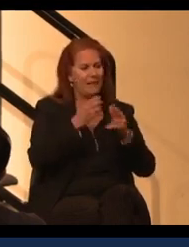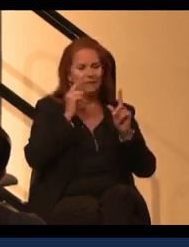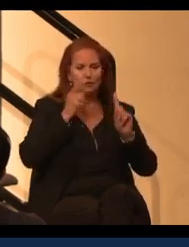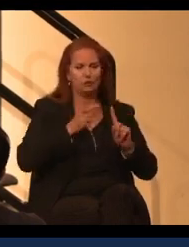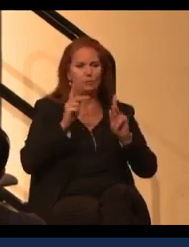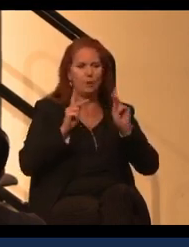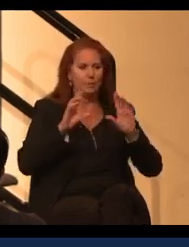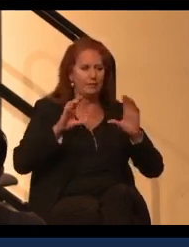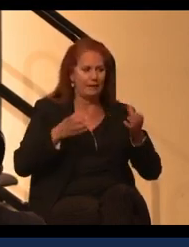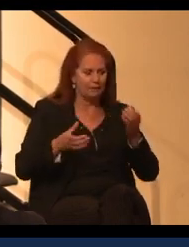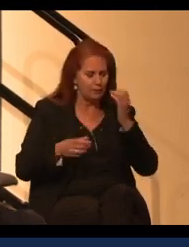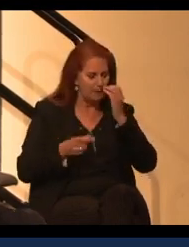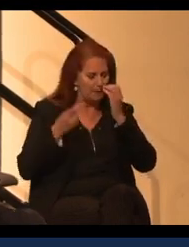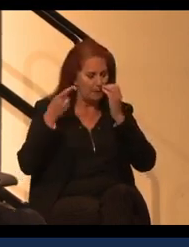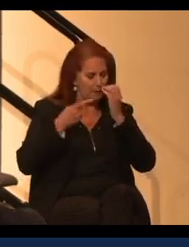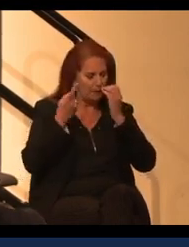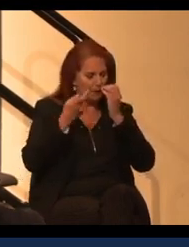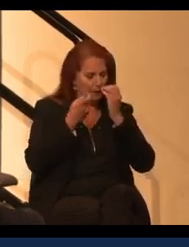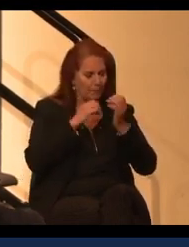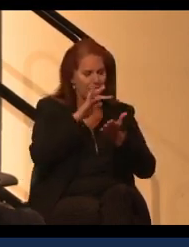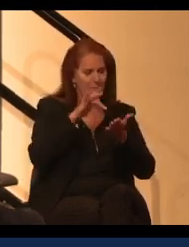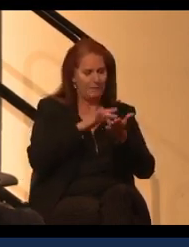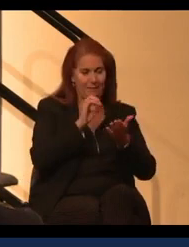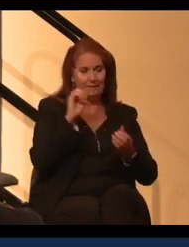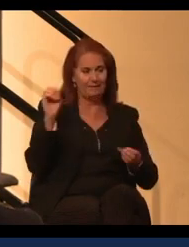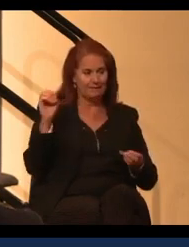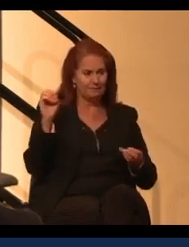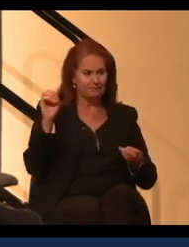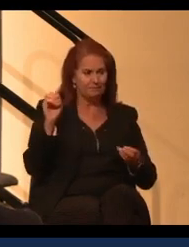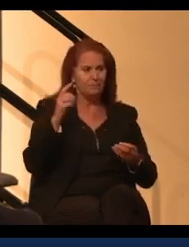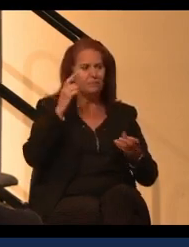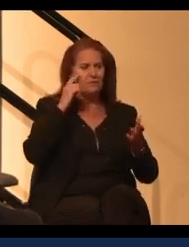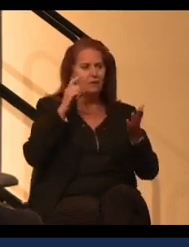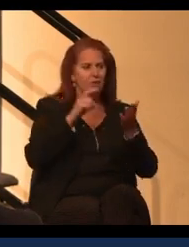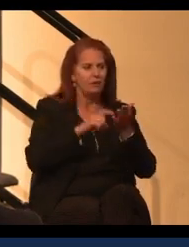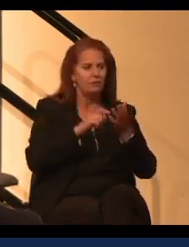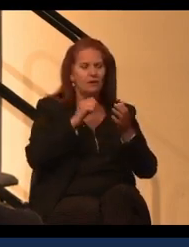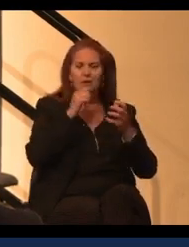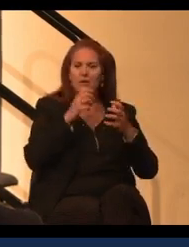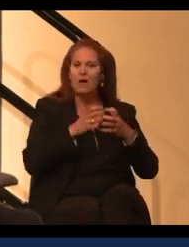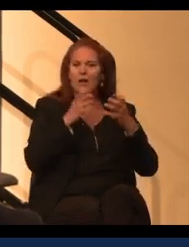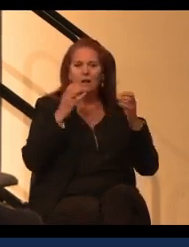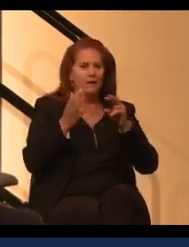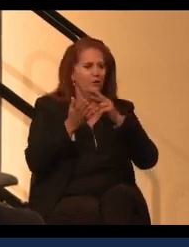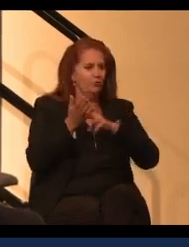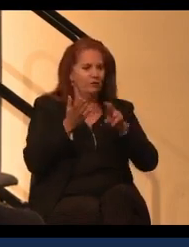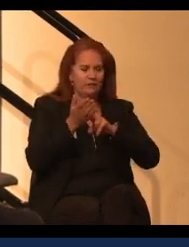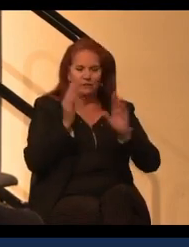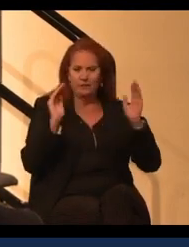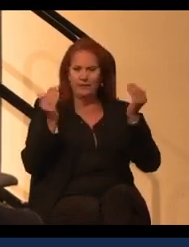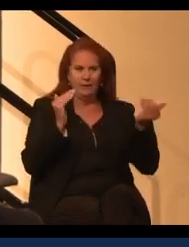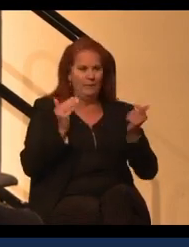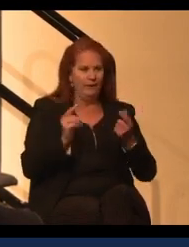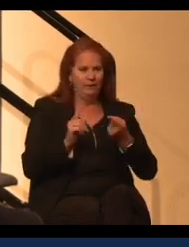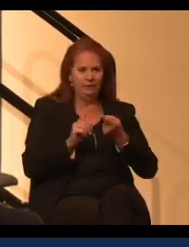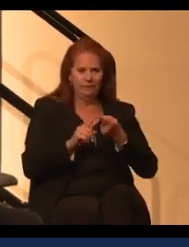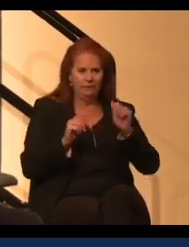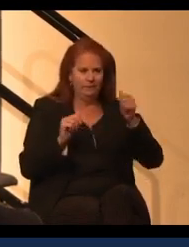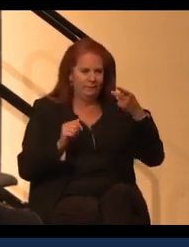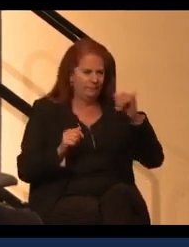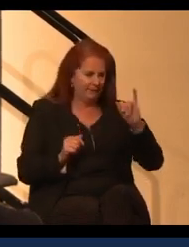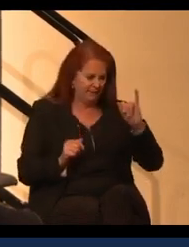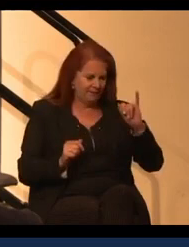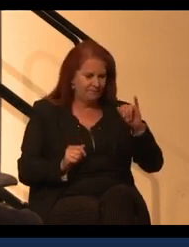populations, especially those from the Middle East as well. And you'll see that there's not a lot of research compared to the